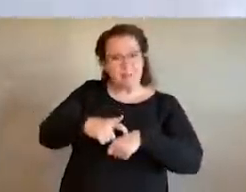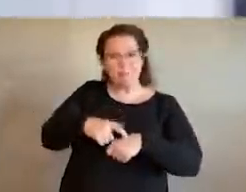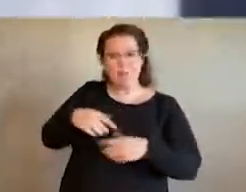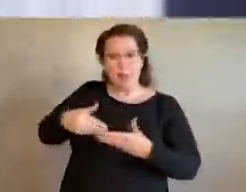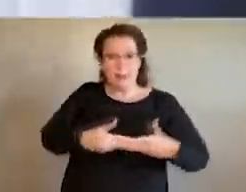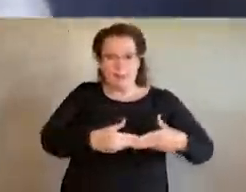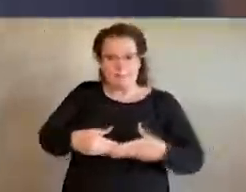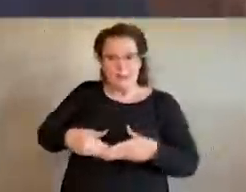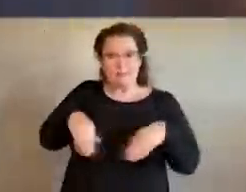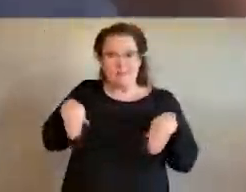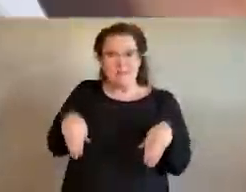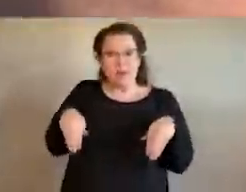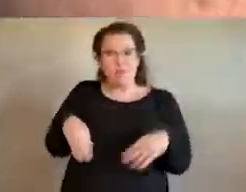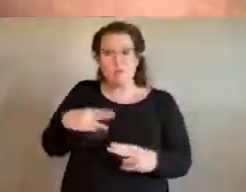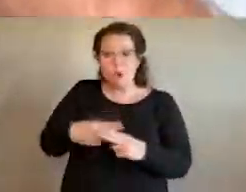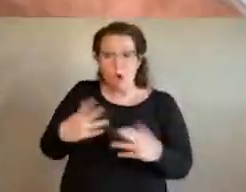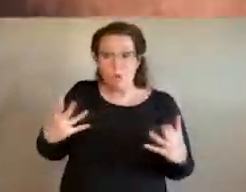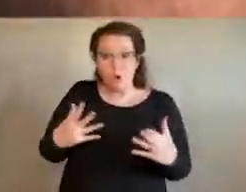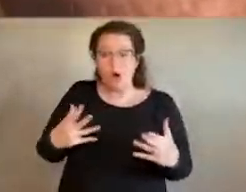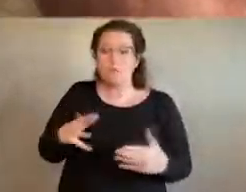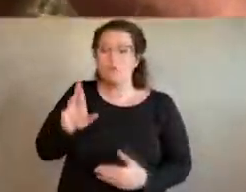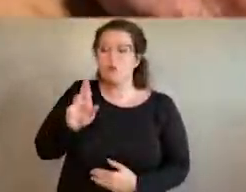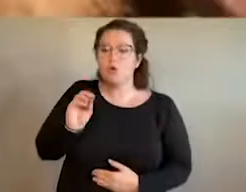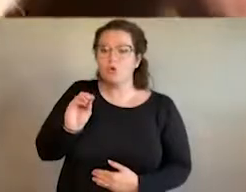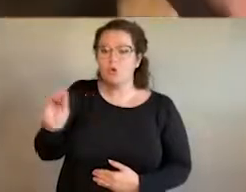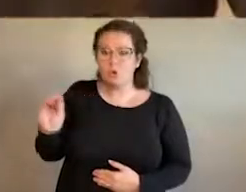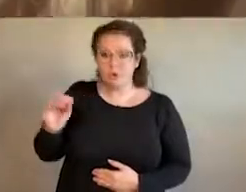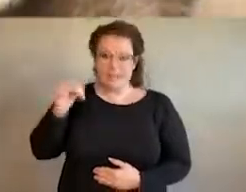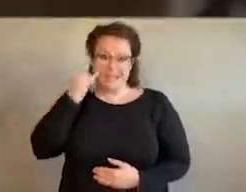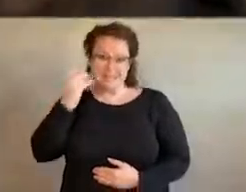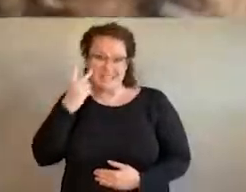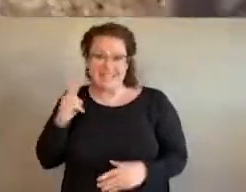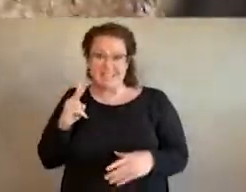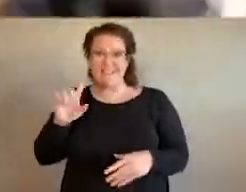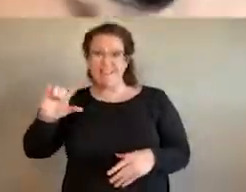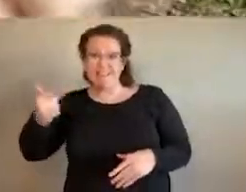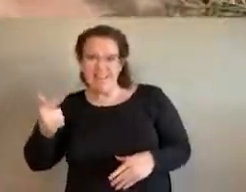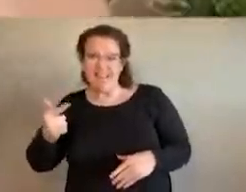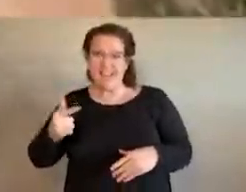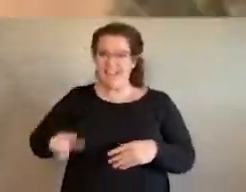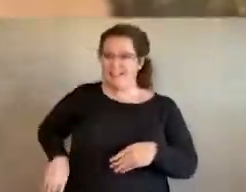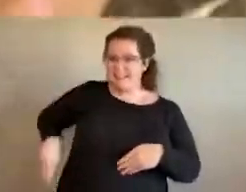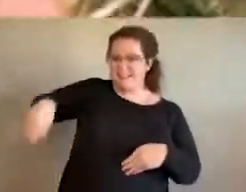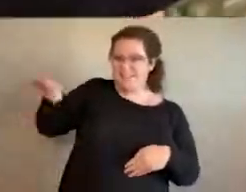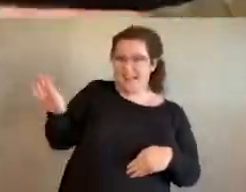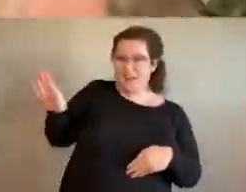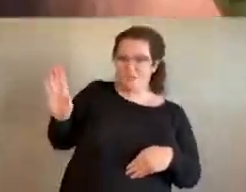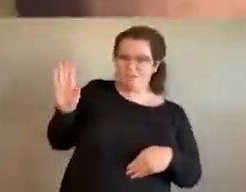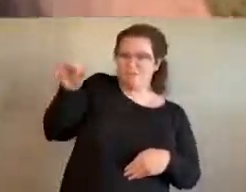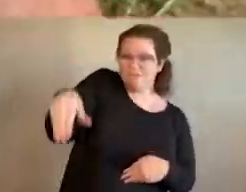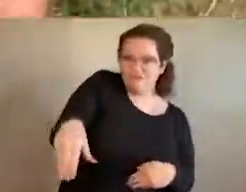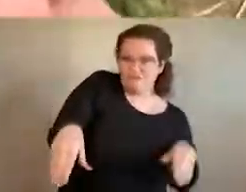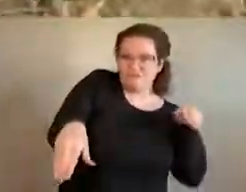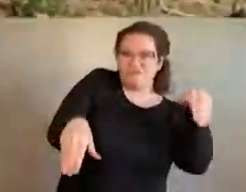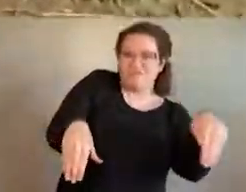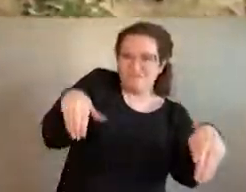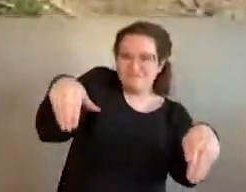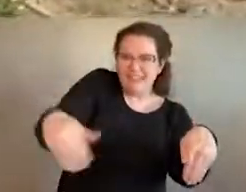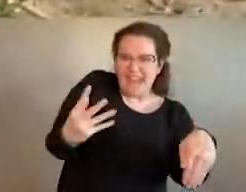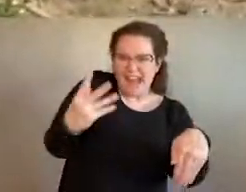pouch when you see legs and tail sticking out and they're too big for the pouch anymore. Eventually mom will be like, all right, you gotta go. Time to go,